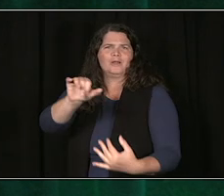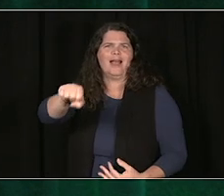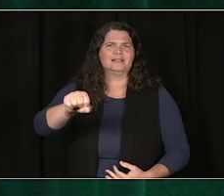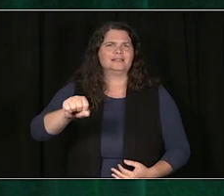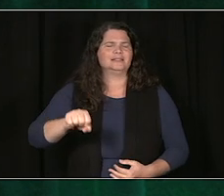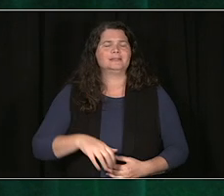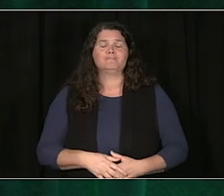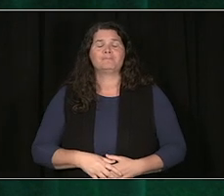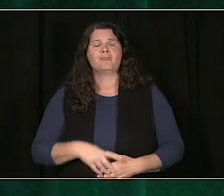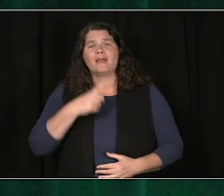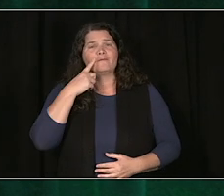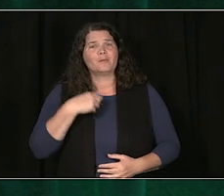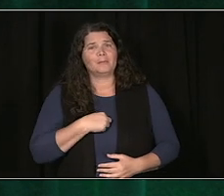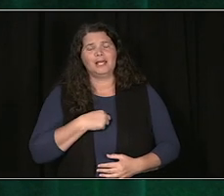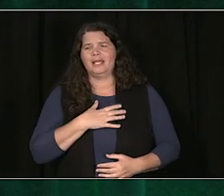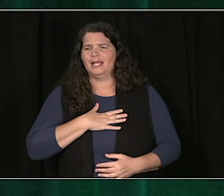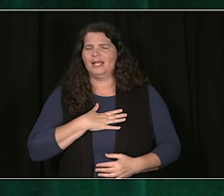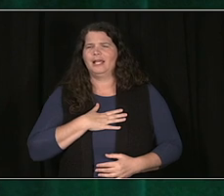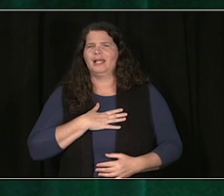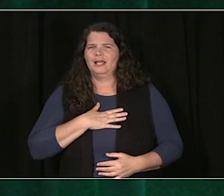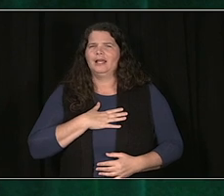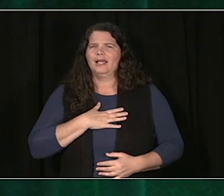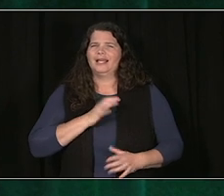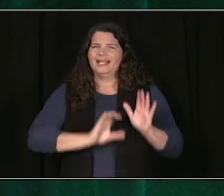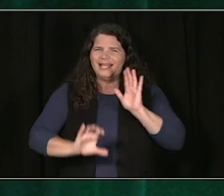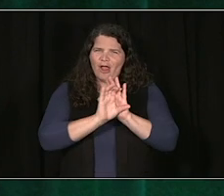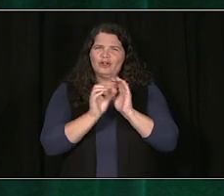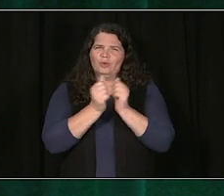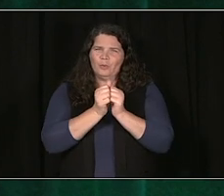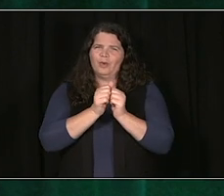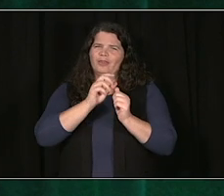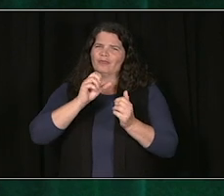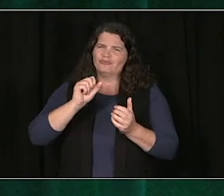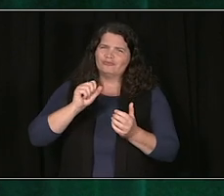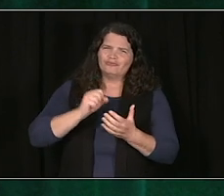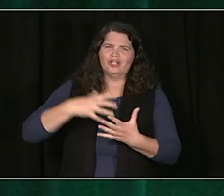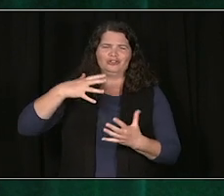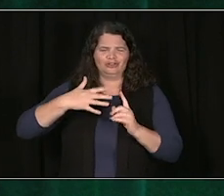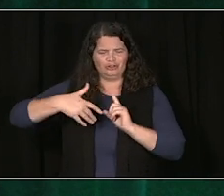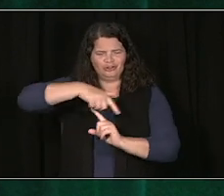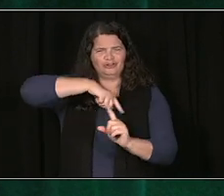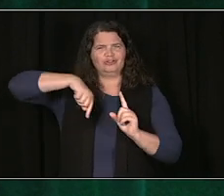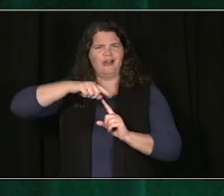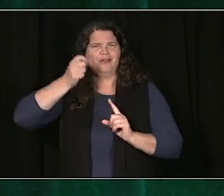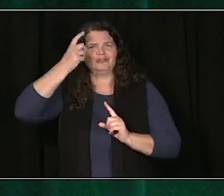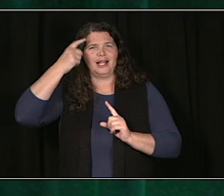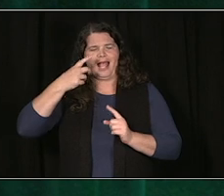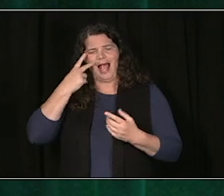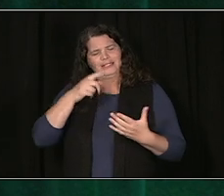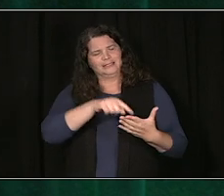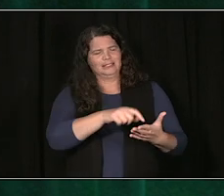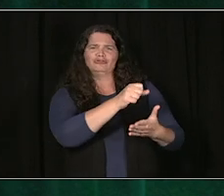say, for me, three-dimensional characters are something that I am always chasing. I see something on the page, and I